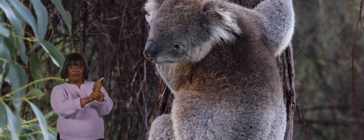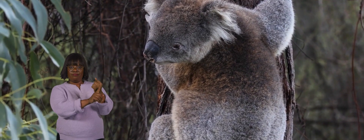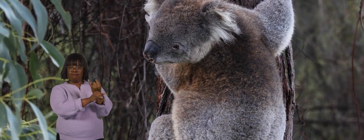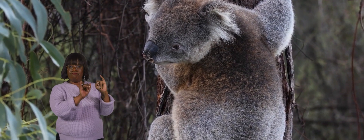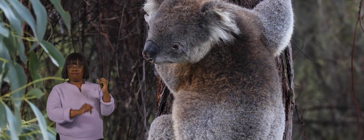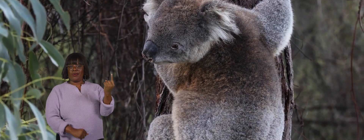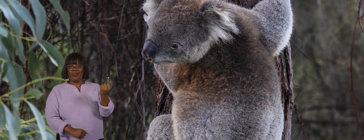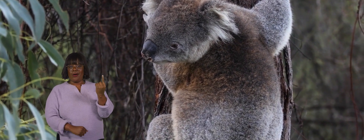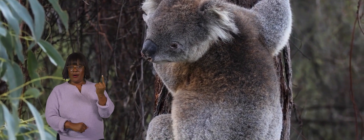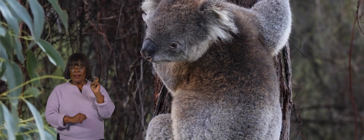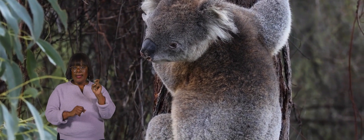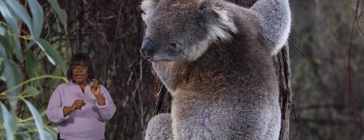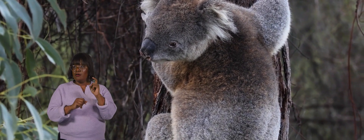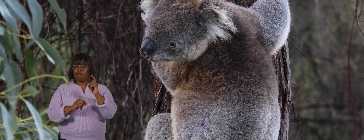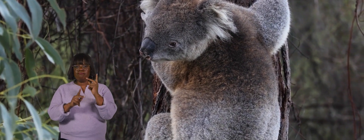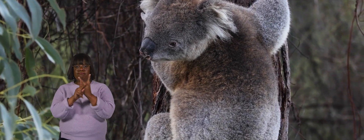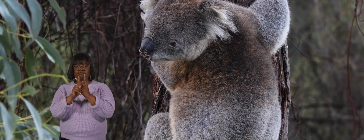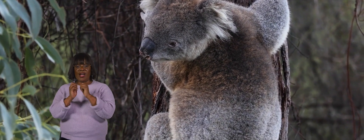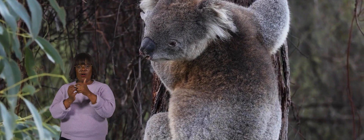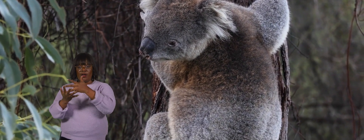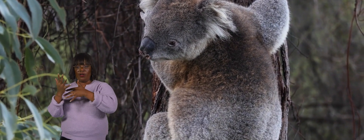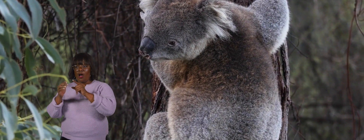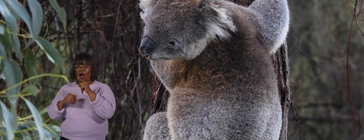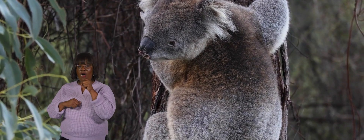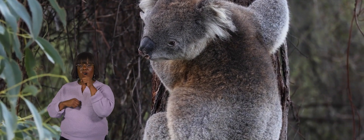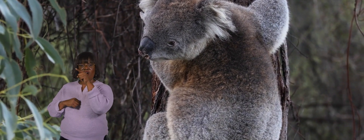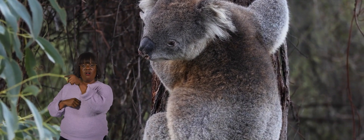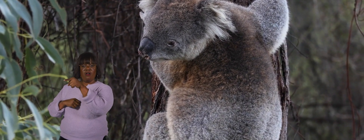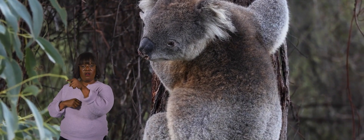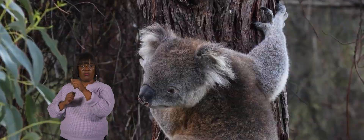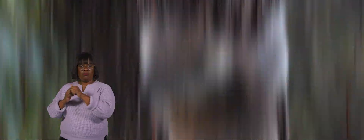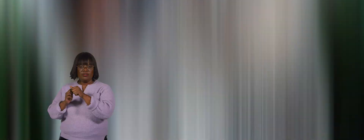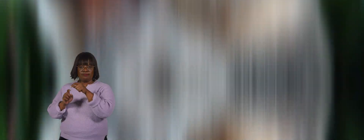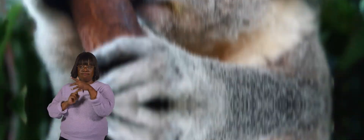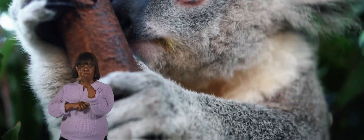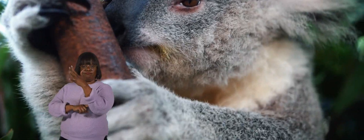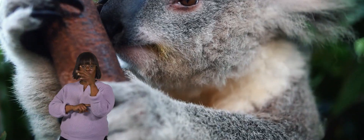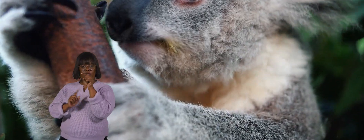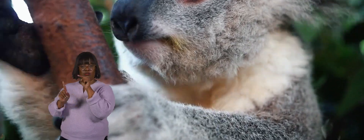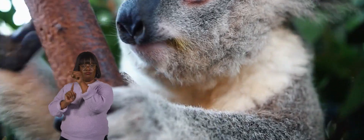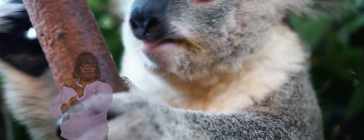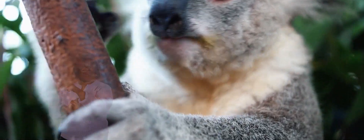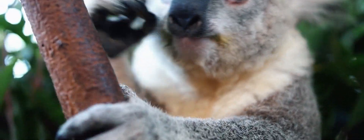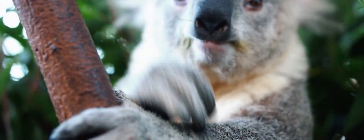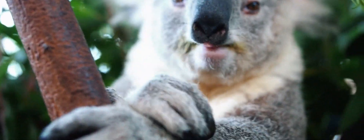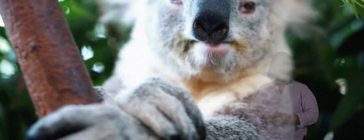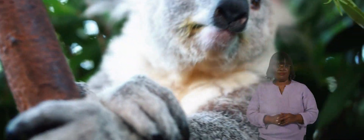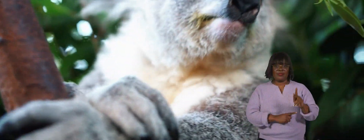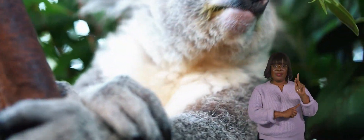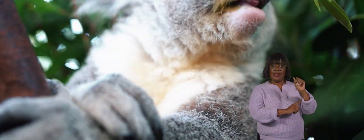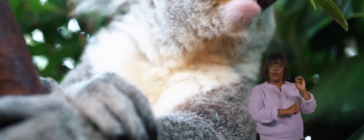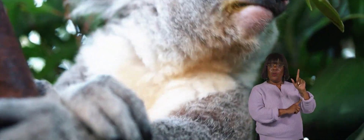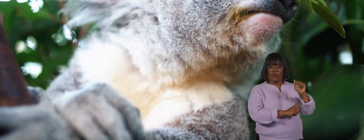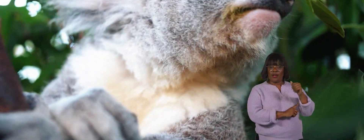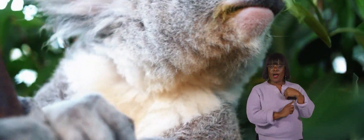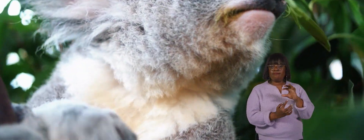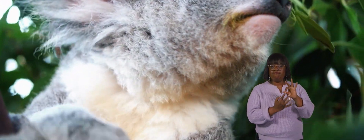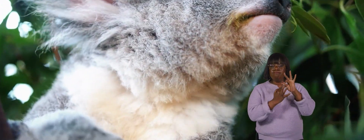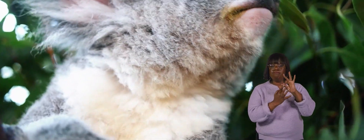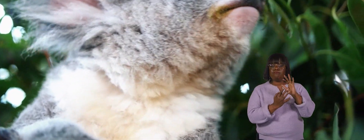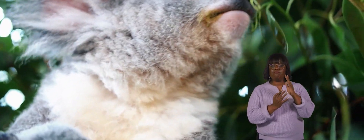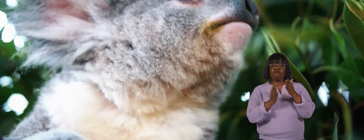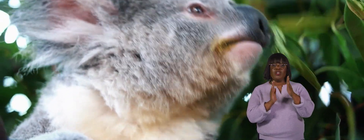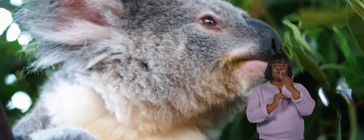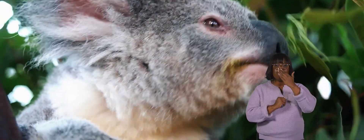need a way to interact over long distances in dense eucalyptus forests. Koalas also use their sense of smell to mark their